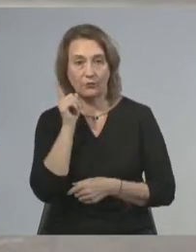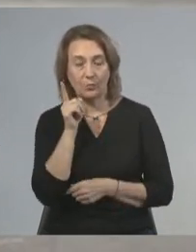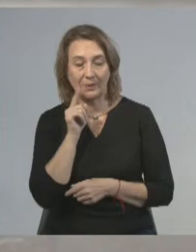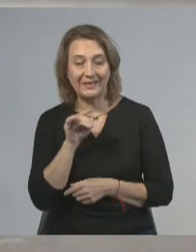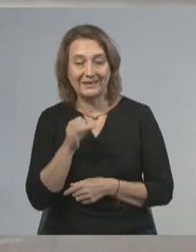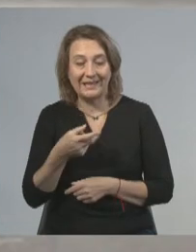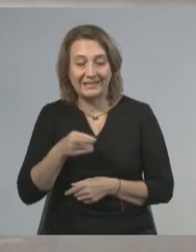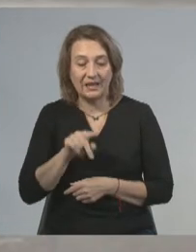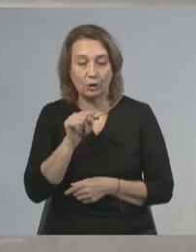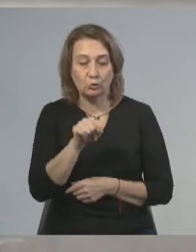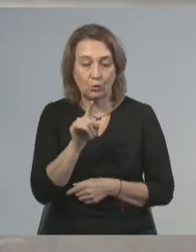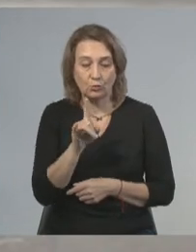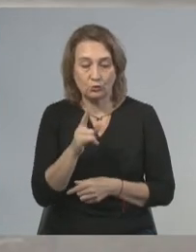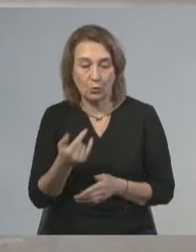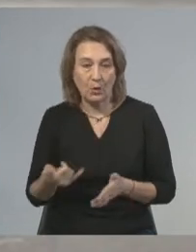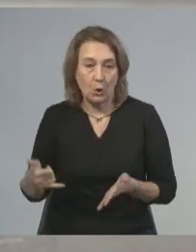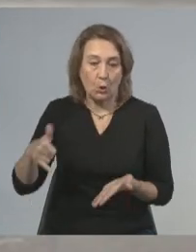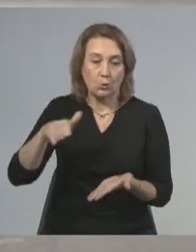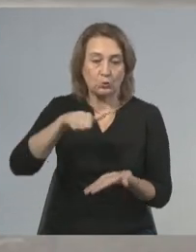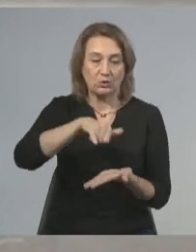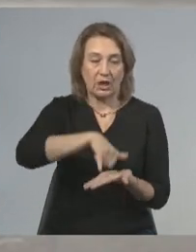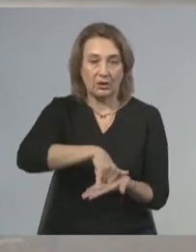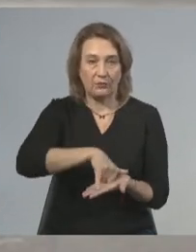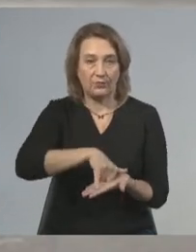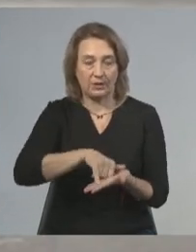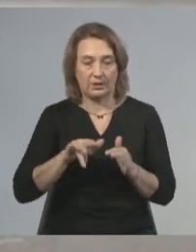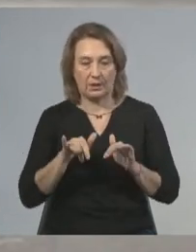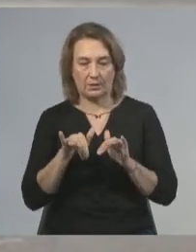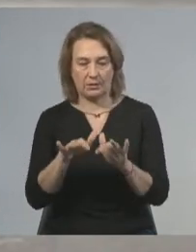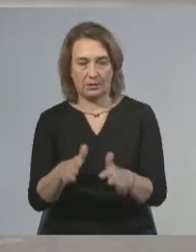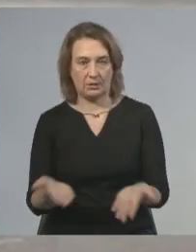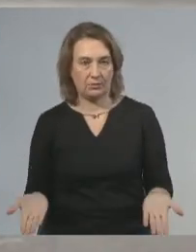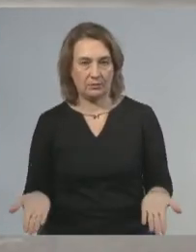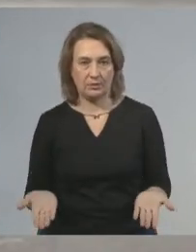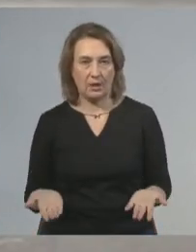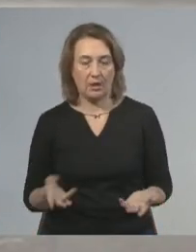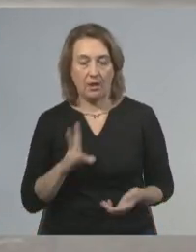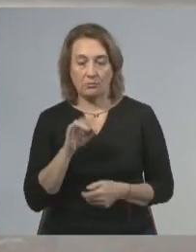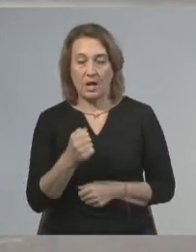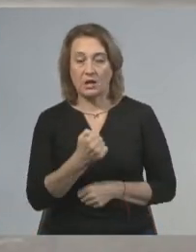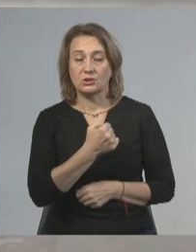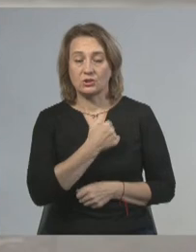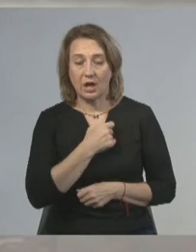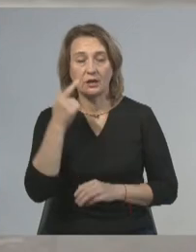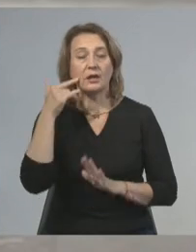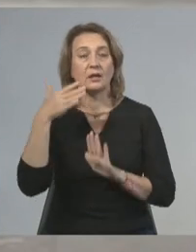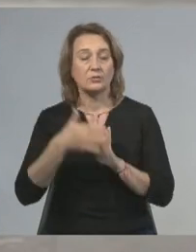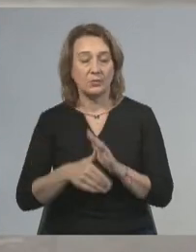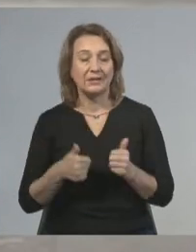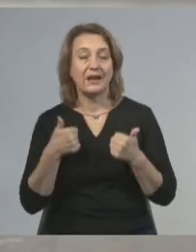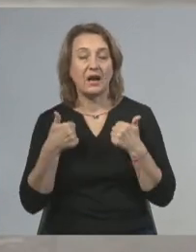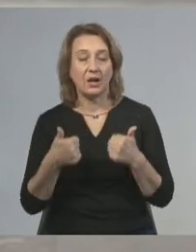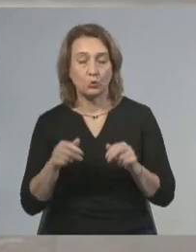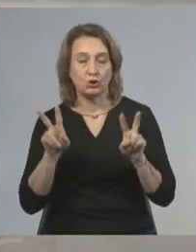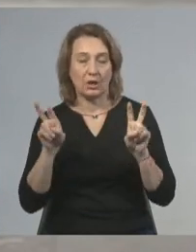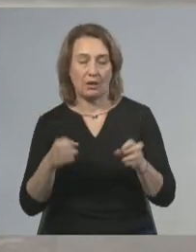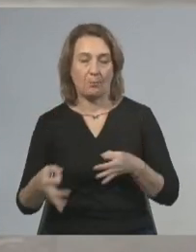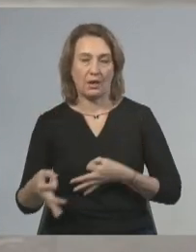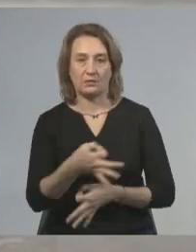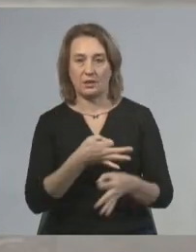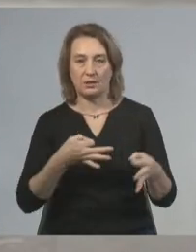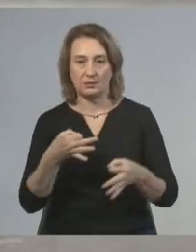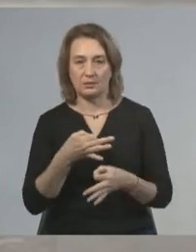situation where these uh pensioners have to buy the uh smartphone to install dia on the